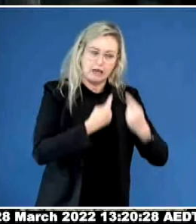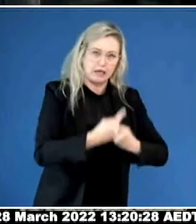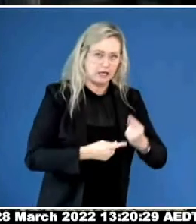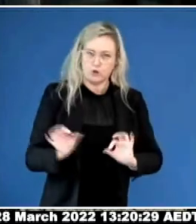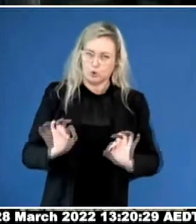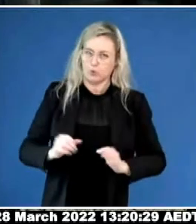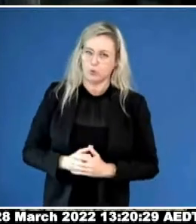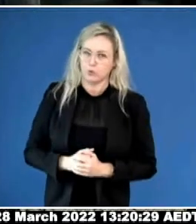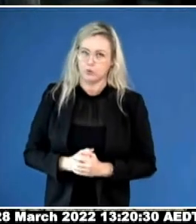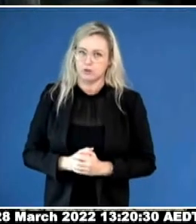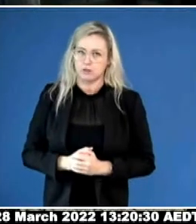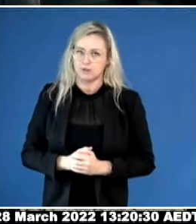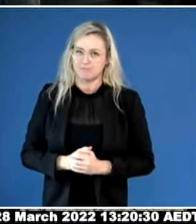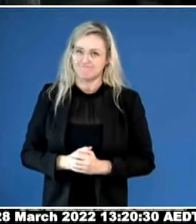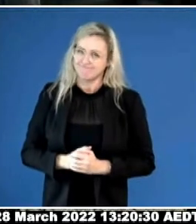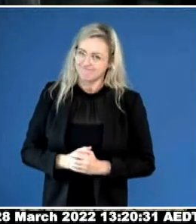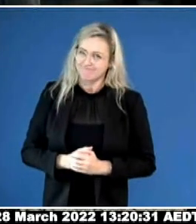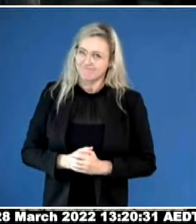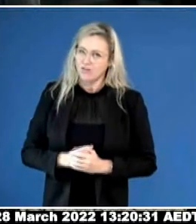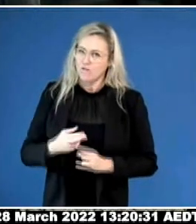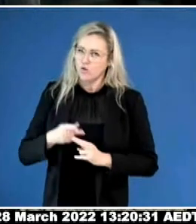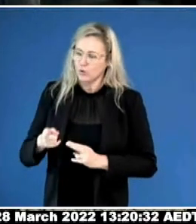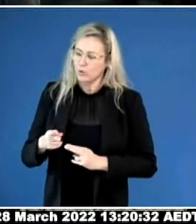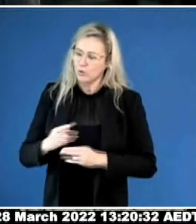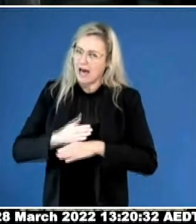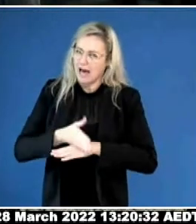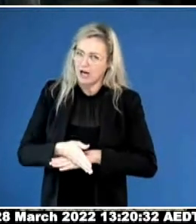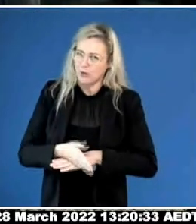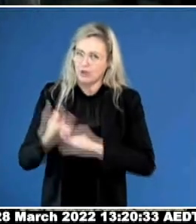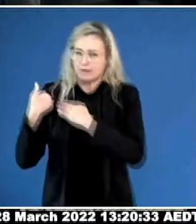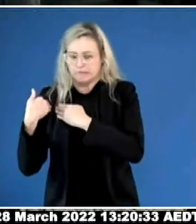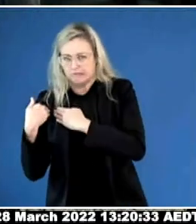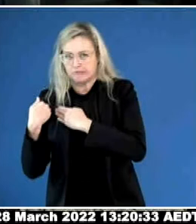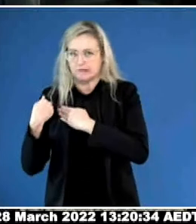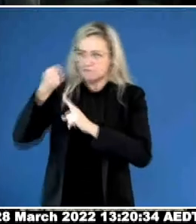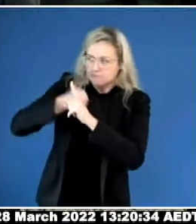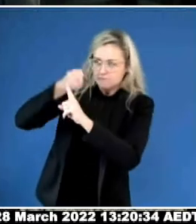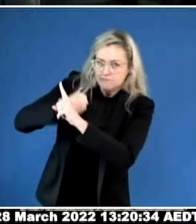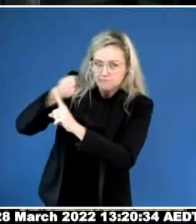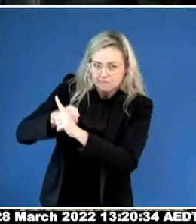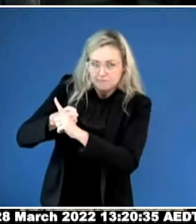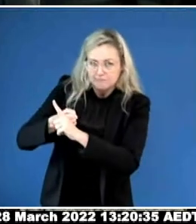It's hard to be the activist, as you've said, which is exhausting, and it's hard to switch off.